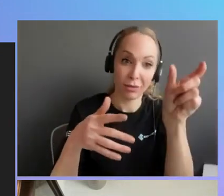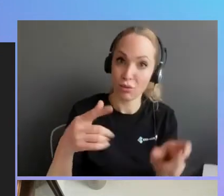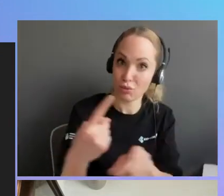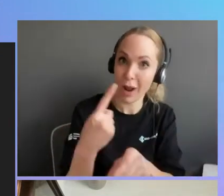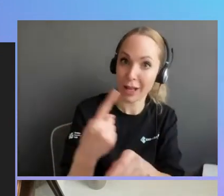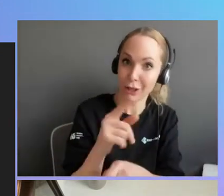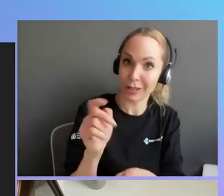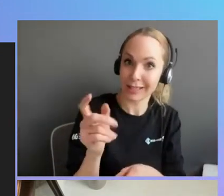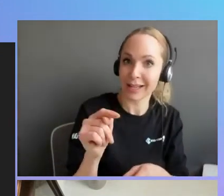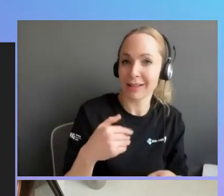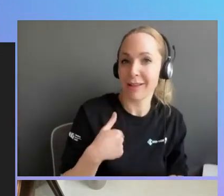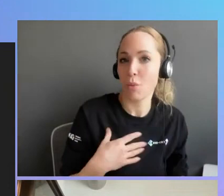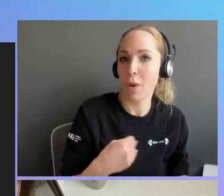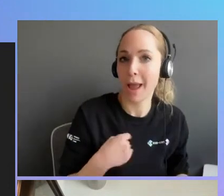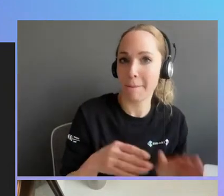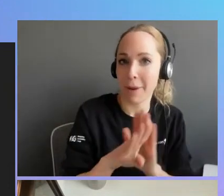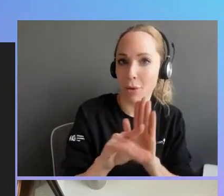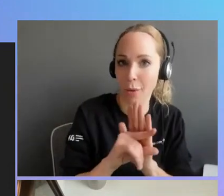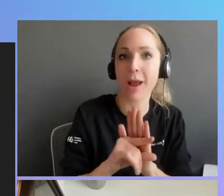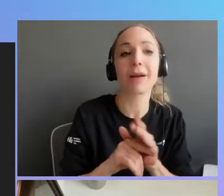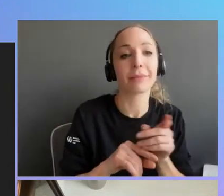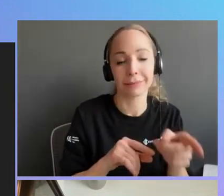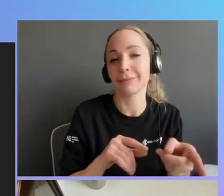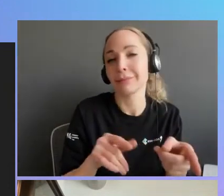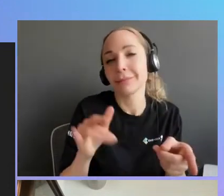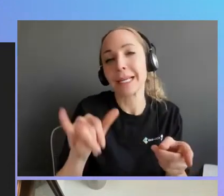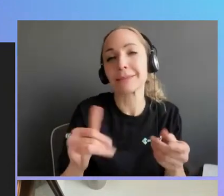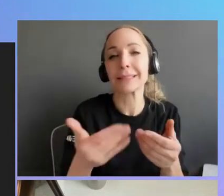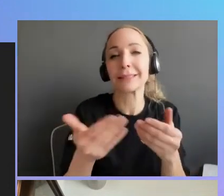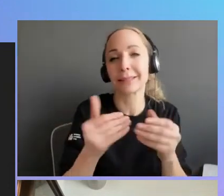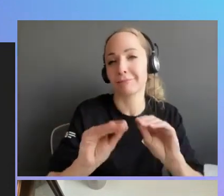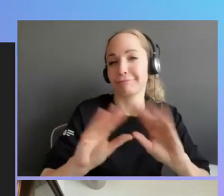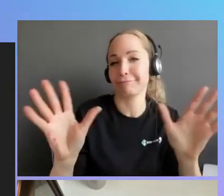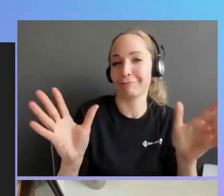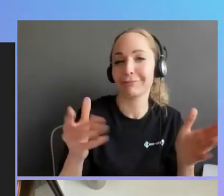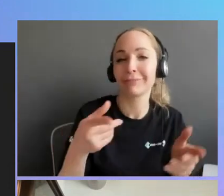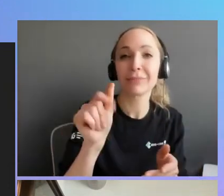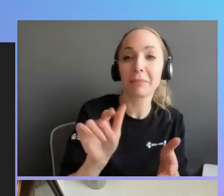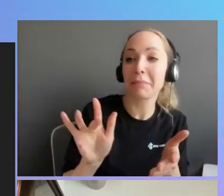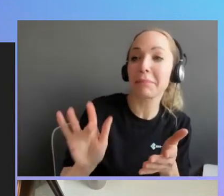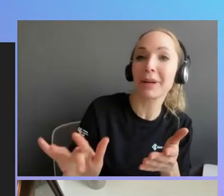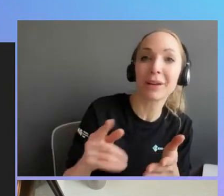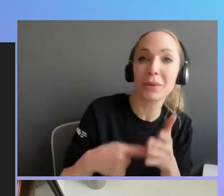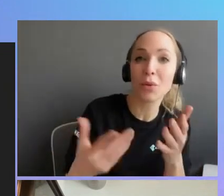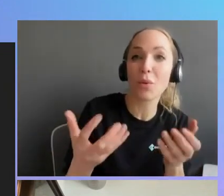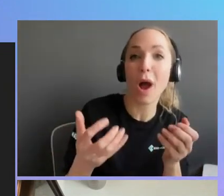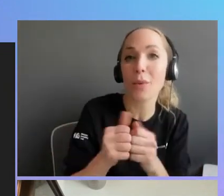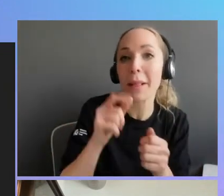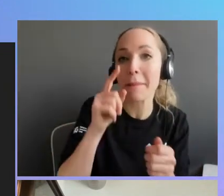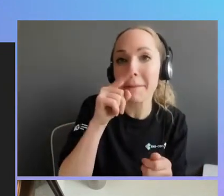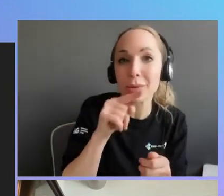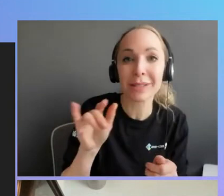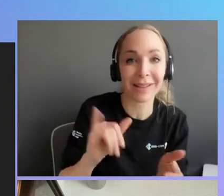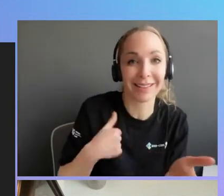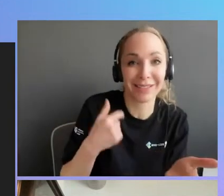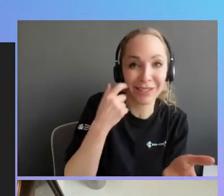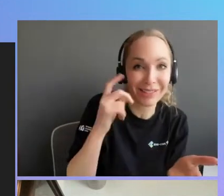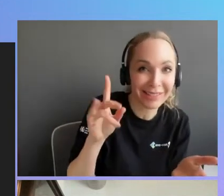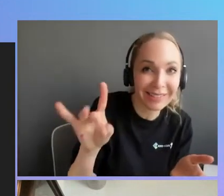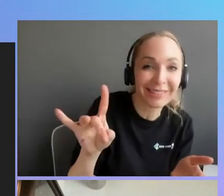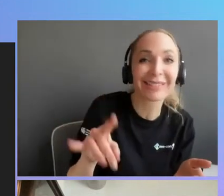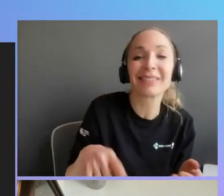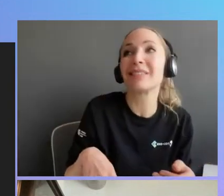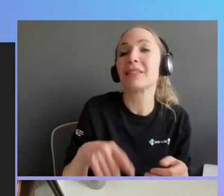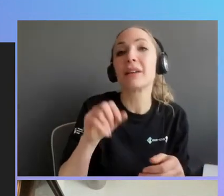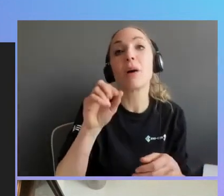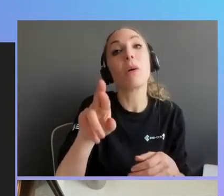weight. We could select the element ourselves, like with a mouse, like I just did, but I will quickly delete that selection. Or like I said, there's always